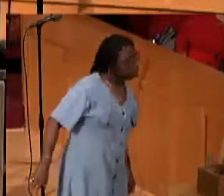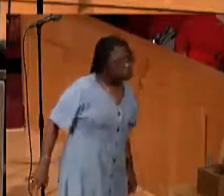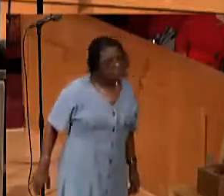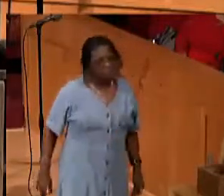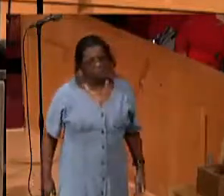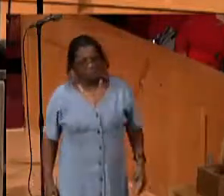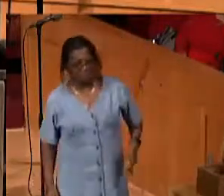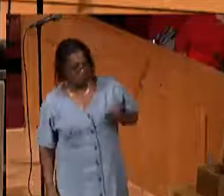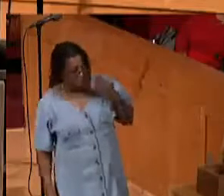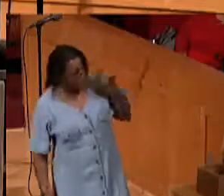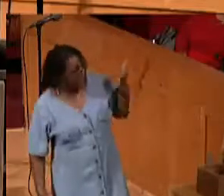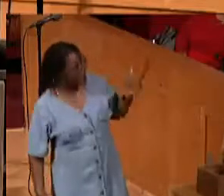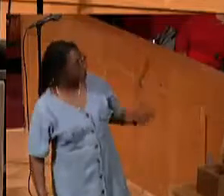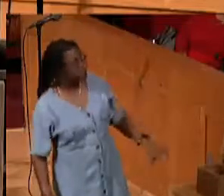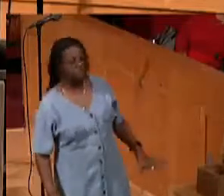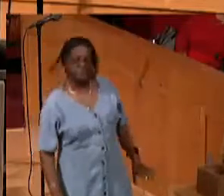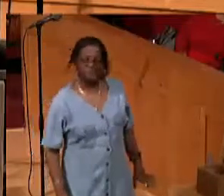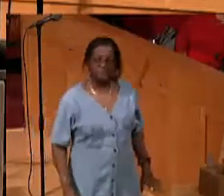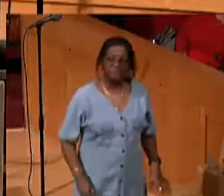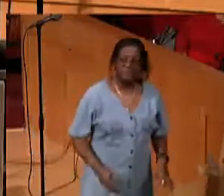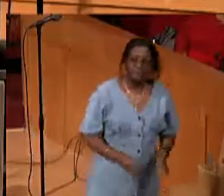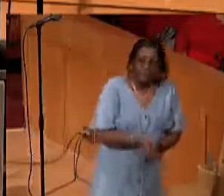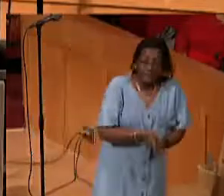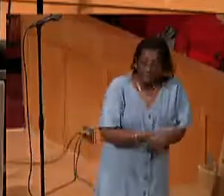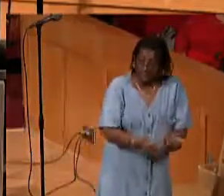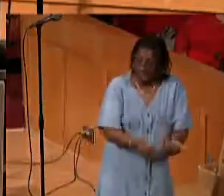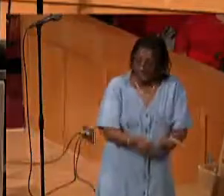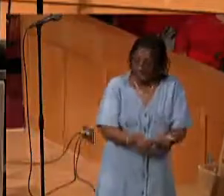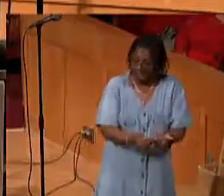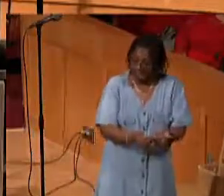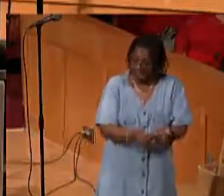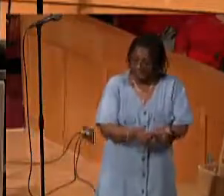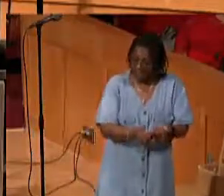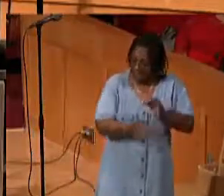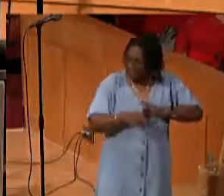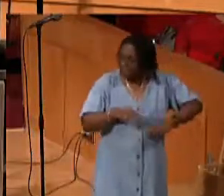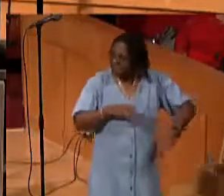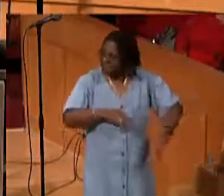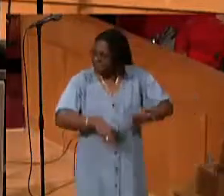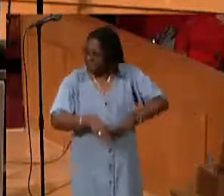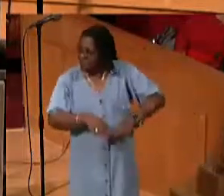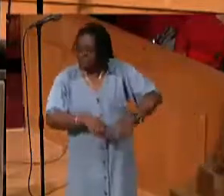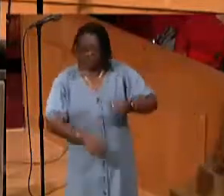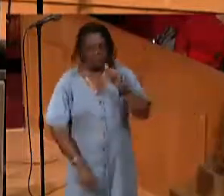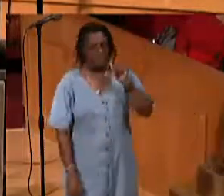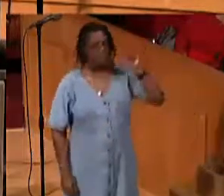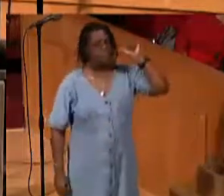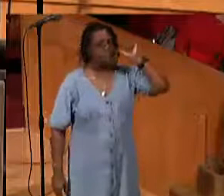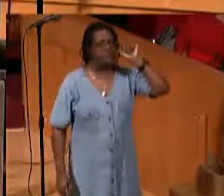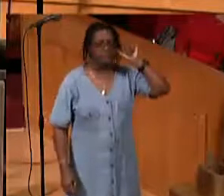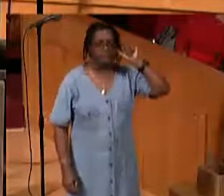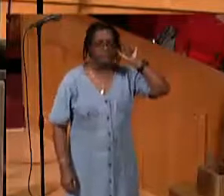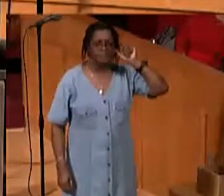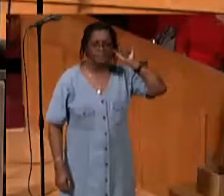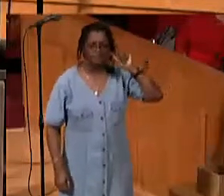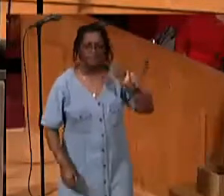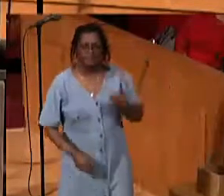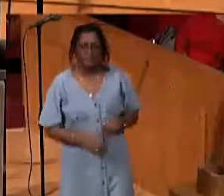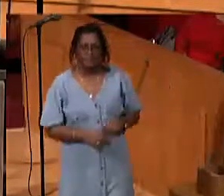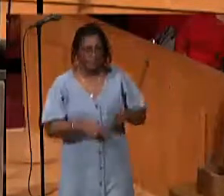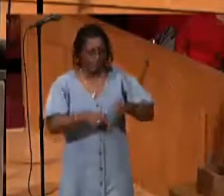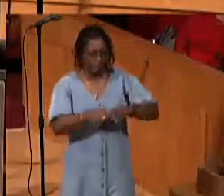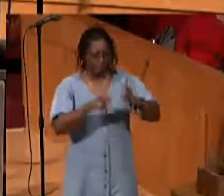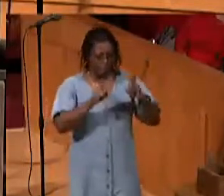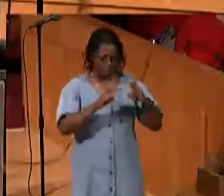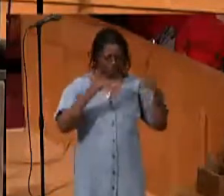Wife and I was out to dinner on yesterday, sitting across from us. Maybe she didn't hear him. Across from us